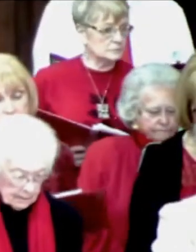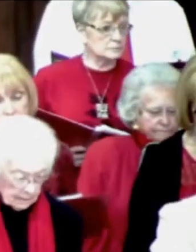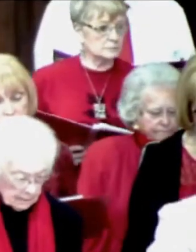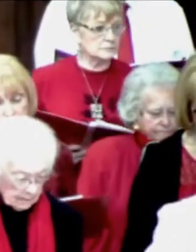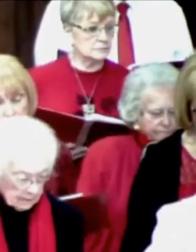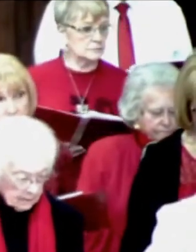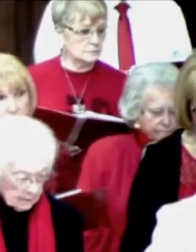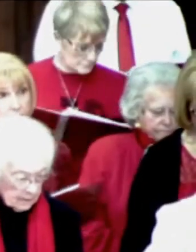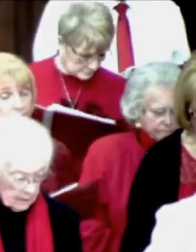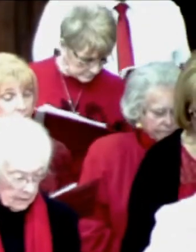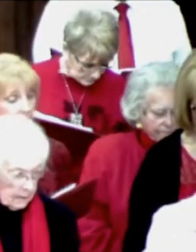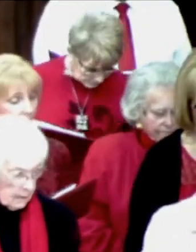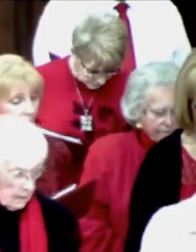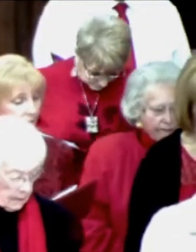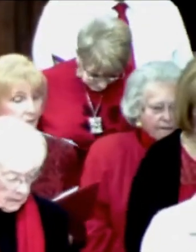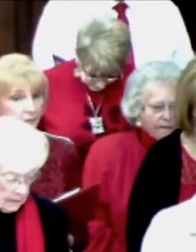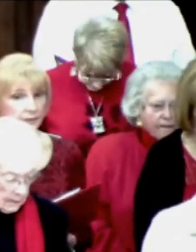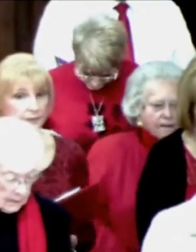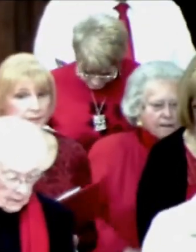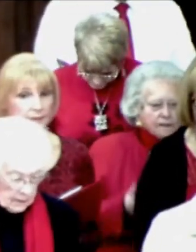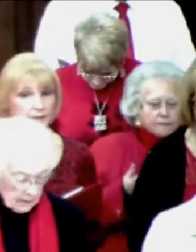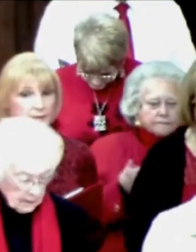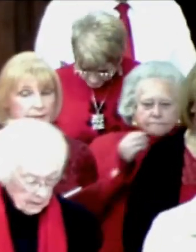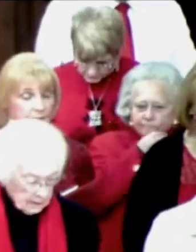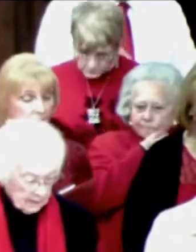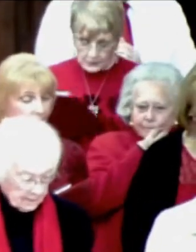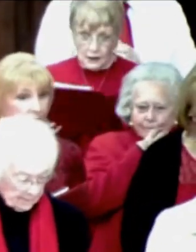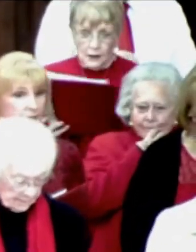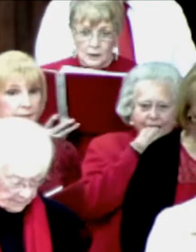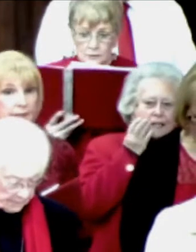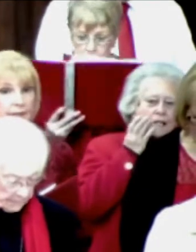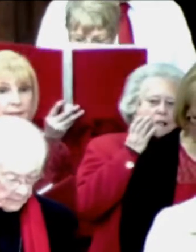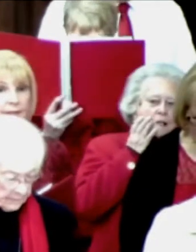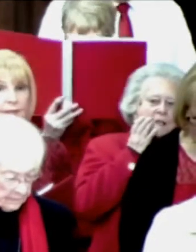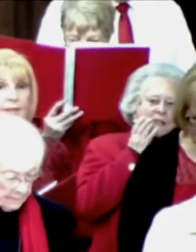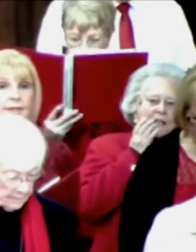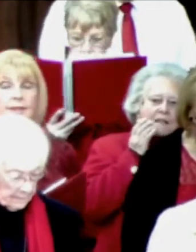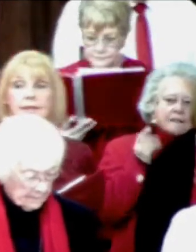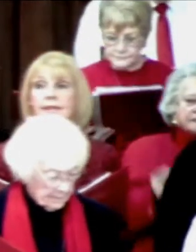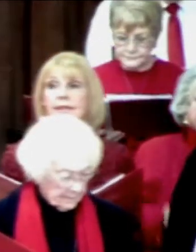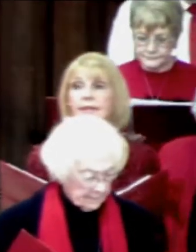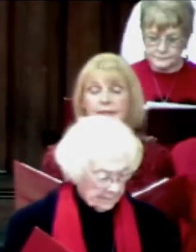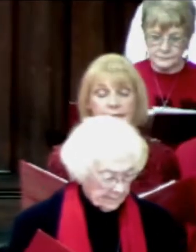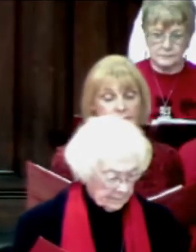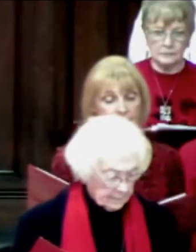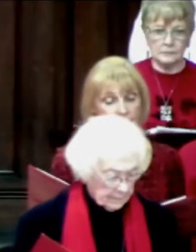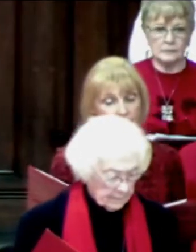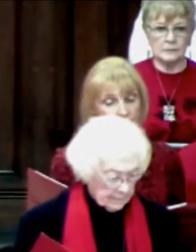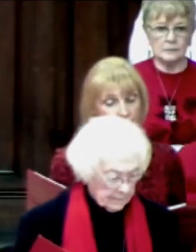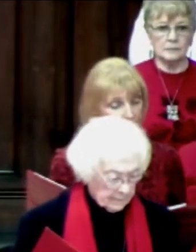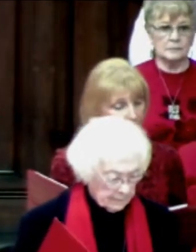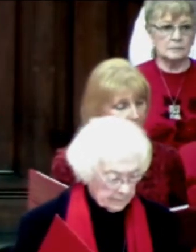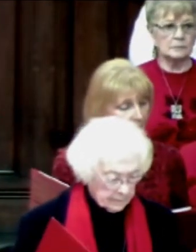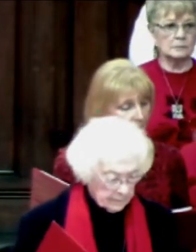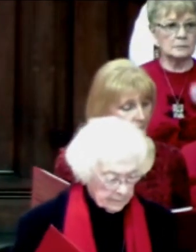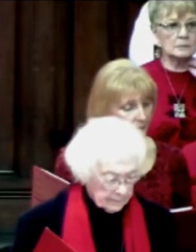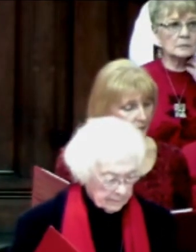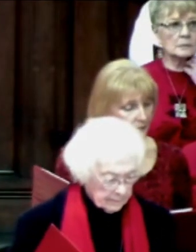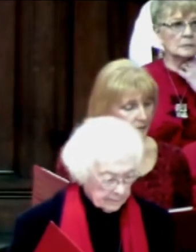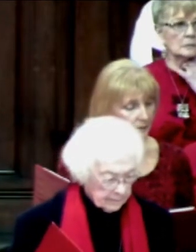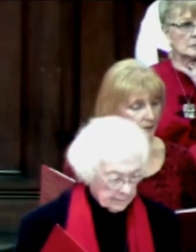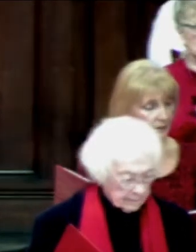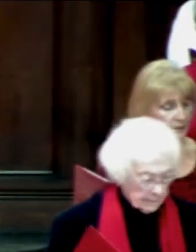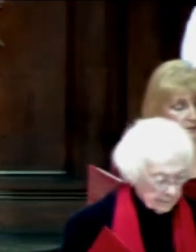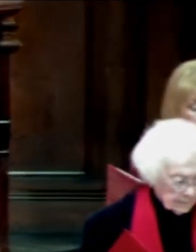First Christmas night, joyful angels announced peace and goodwill to the world. and heaven is still bursting at